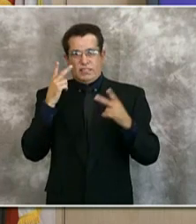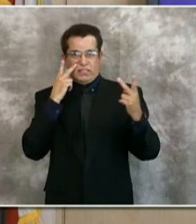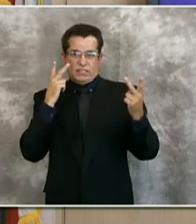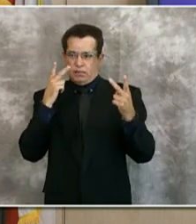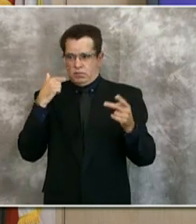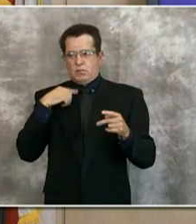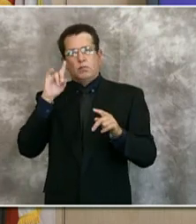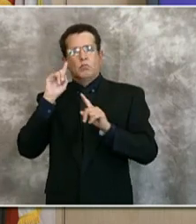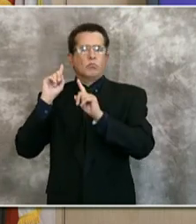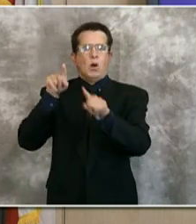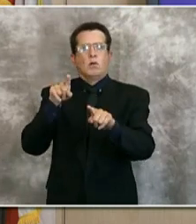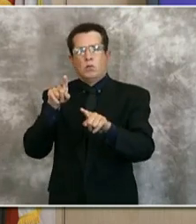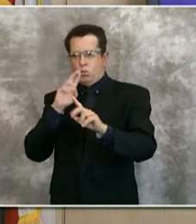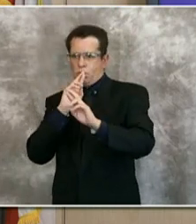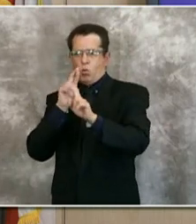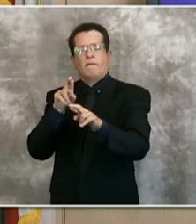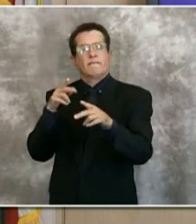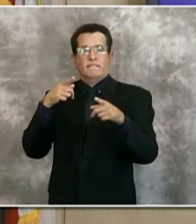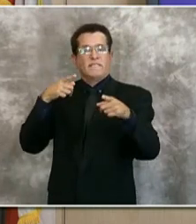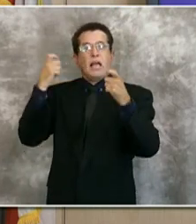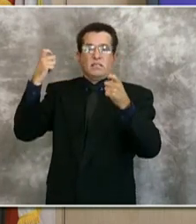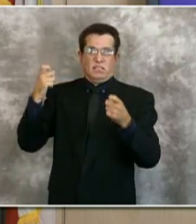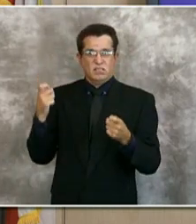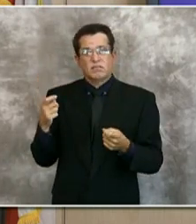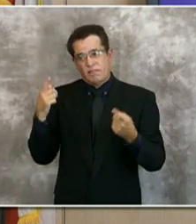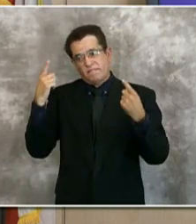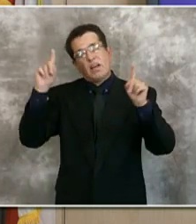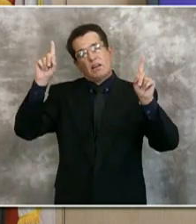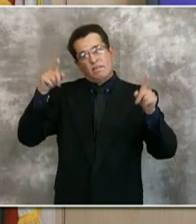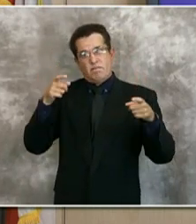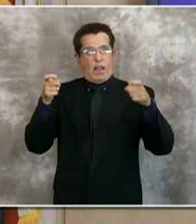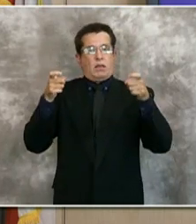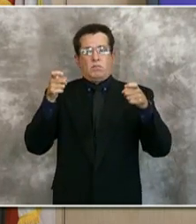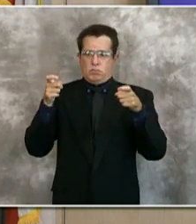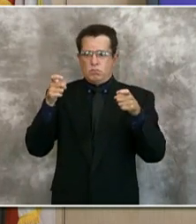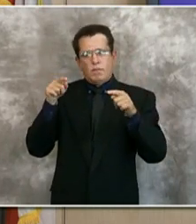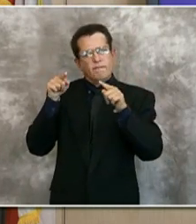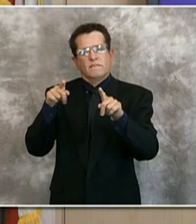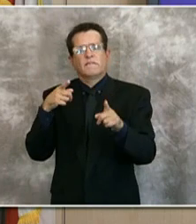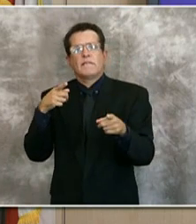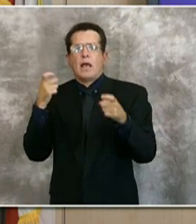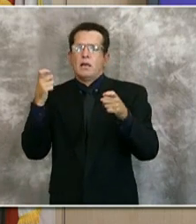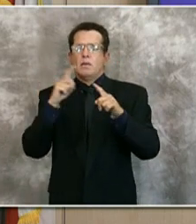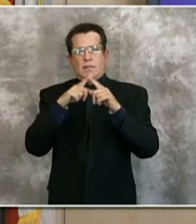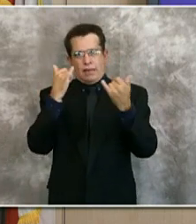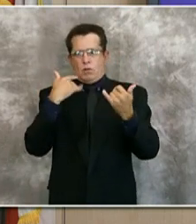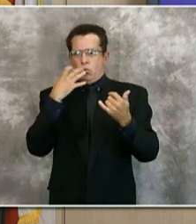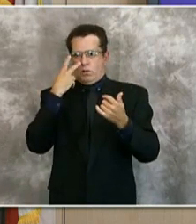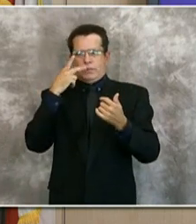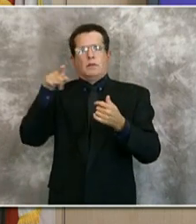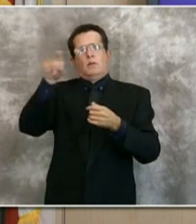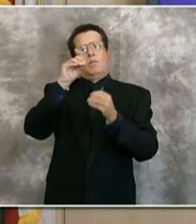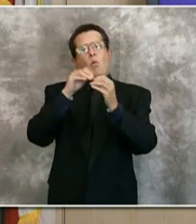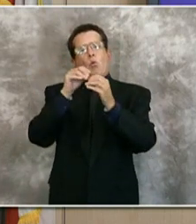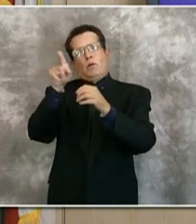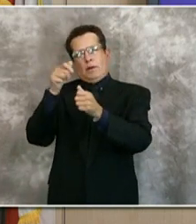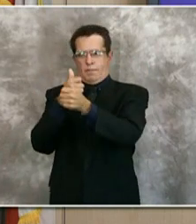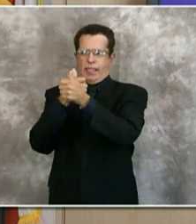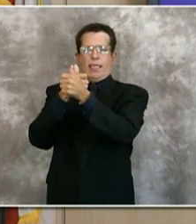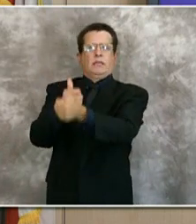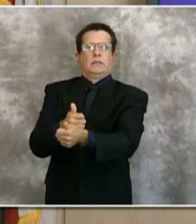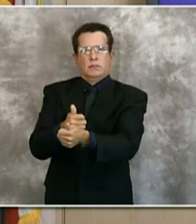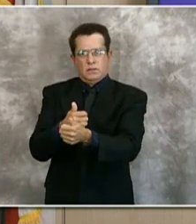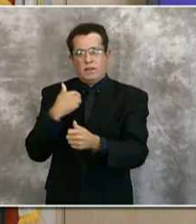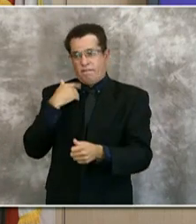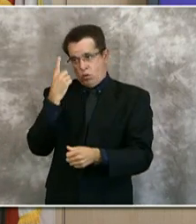I think, very quickly and frankly very effectively. What we want to seek is compliance. And I know we had a